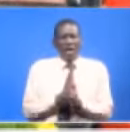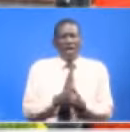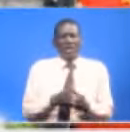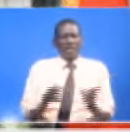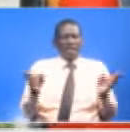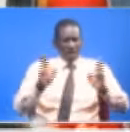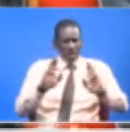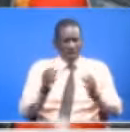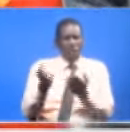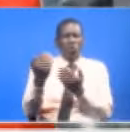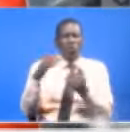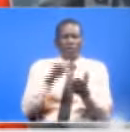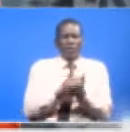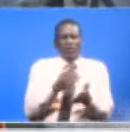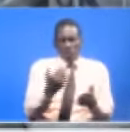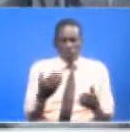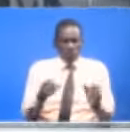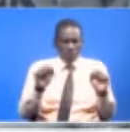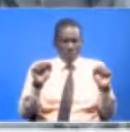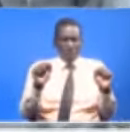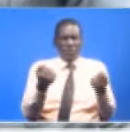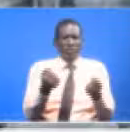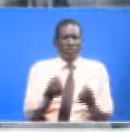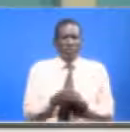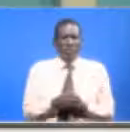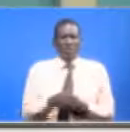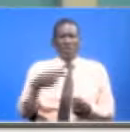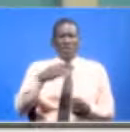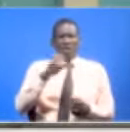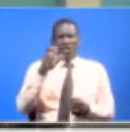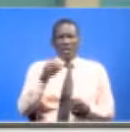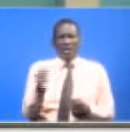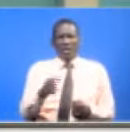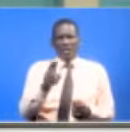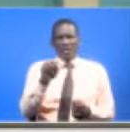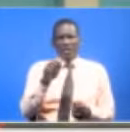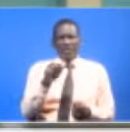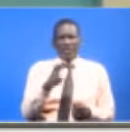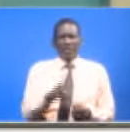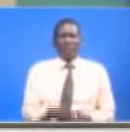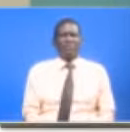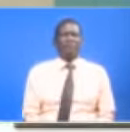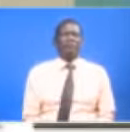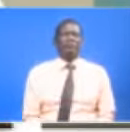children will be safe. Helen Aura, NTV.